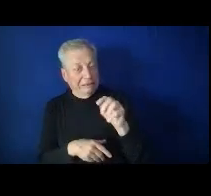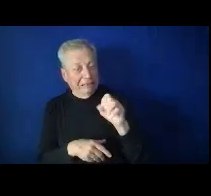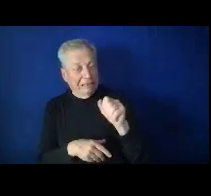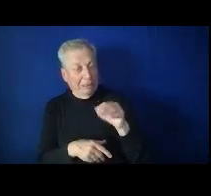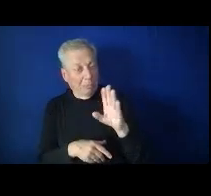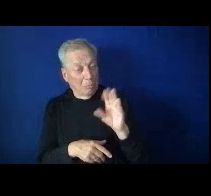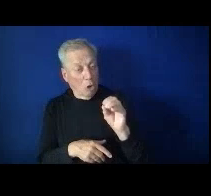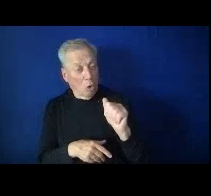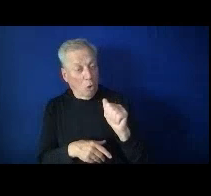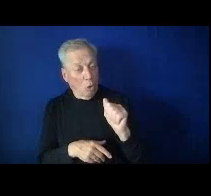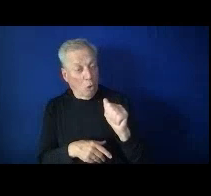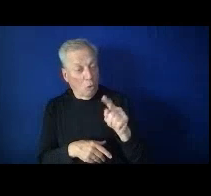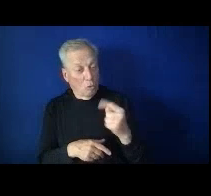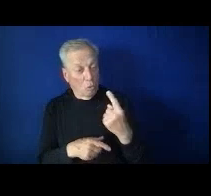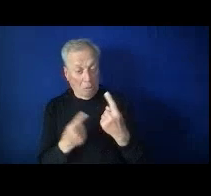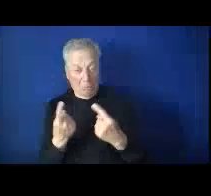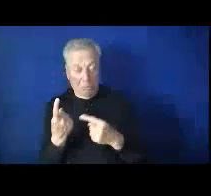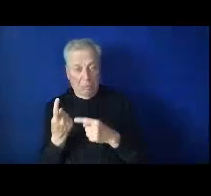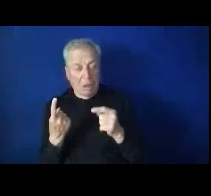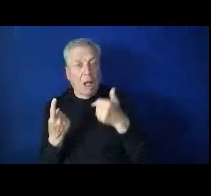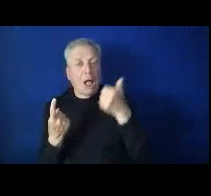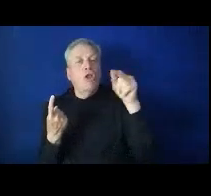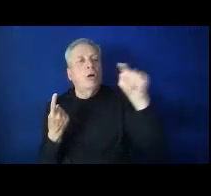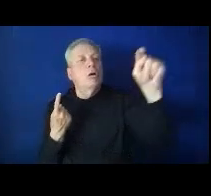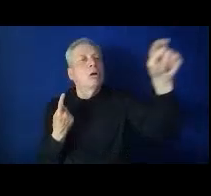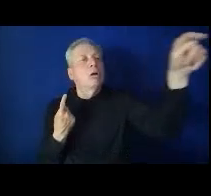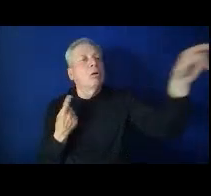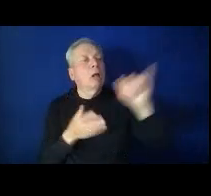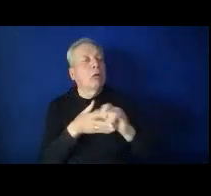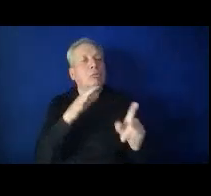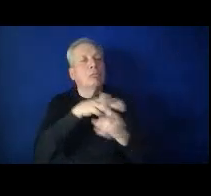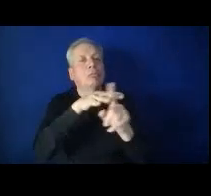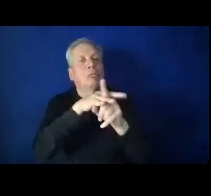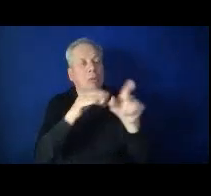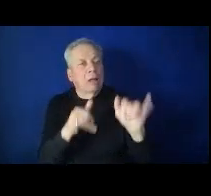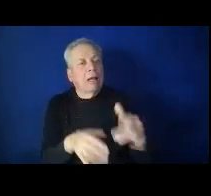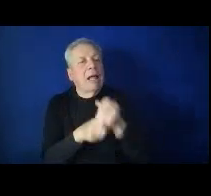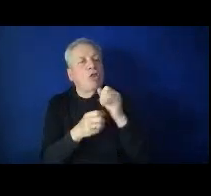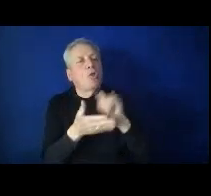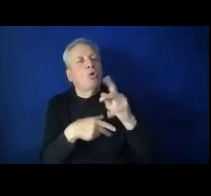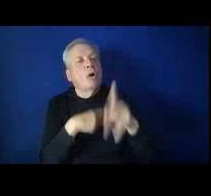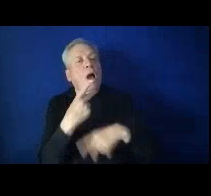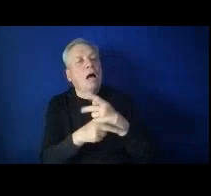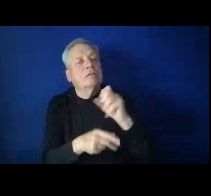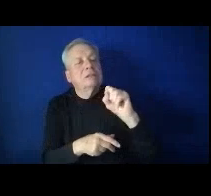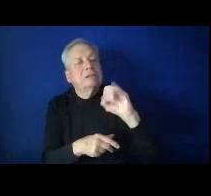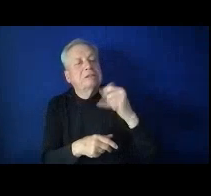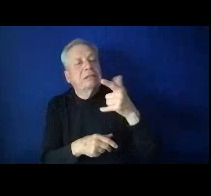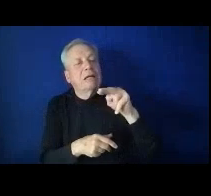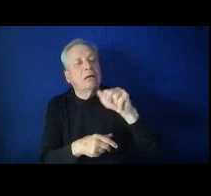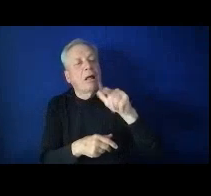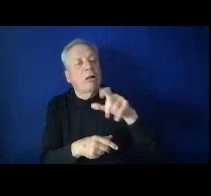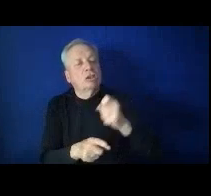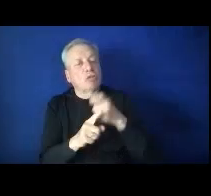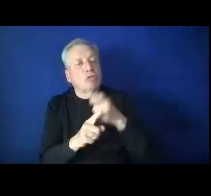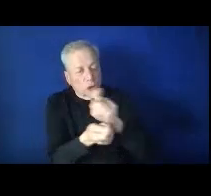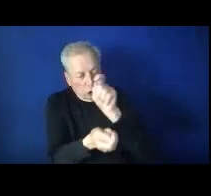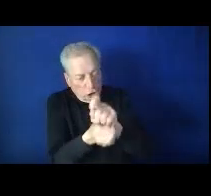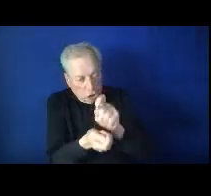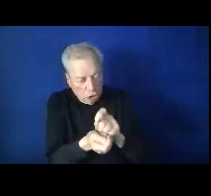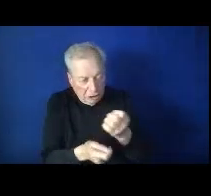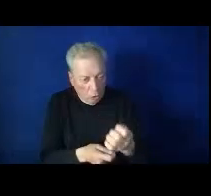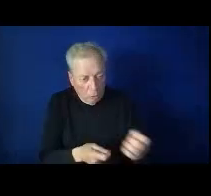interesting. We're looking at this to see if we can see other features that are popping up where we see these signals coming from certain azimuths, especially if we